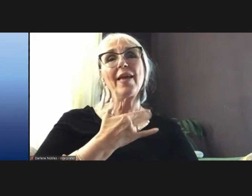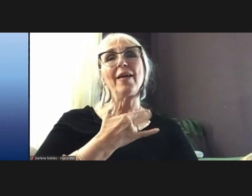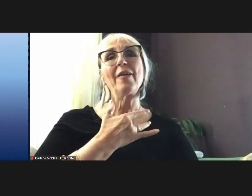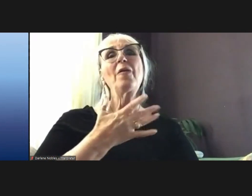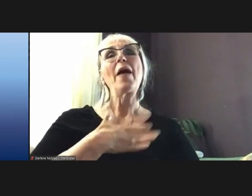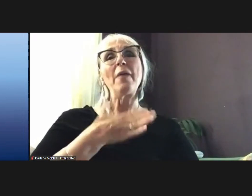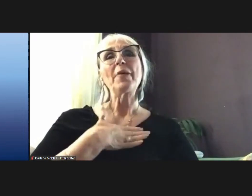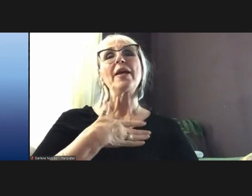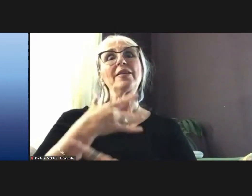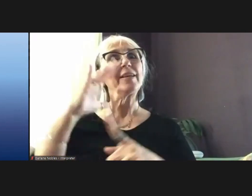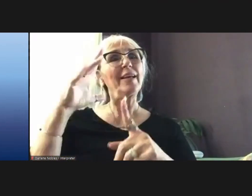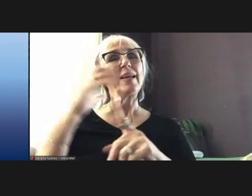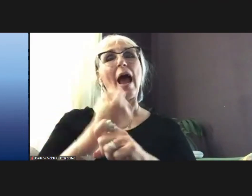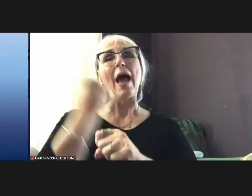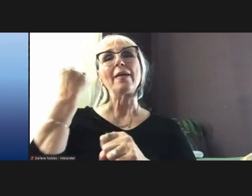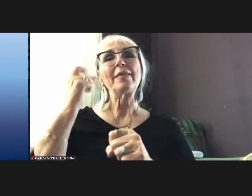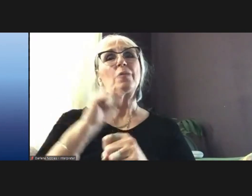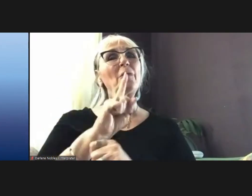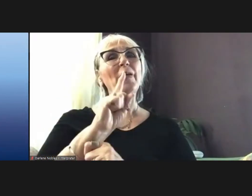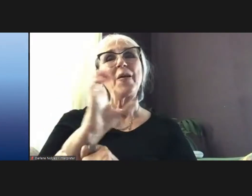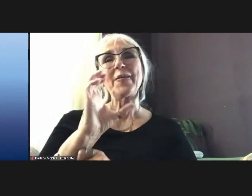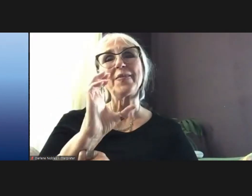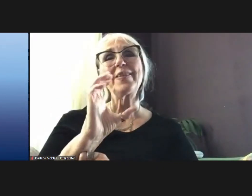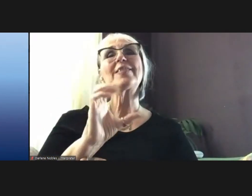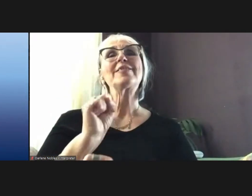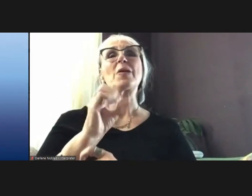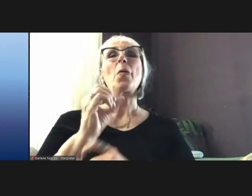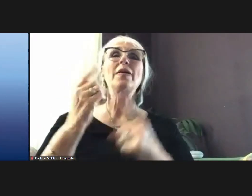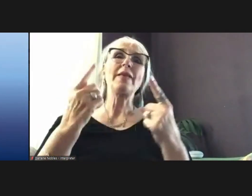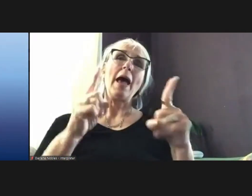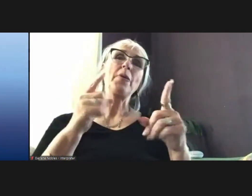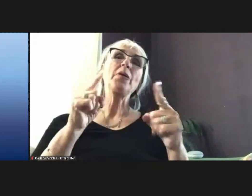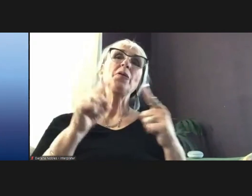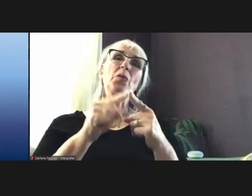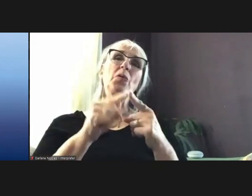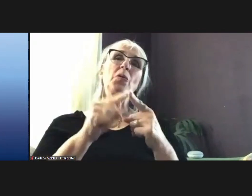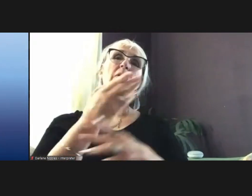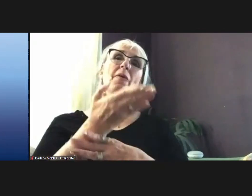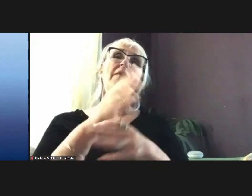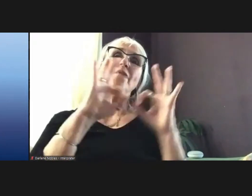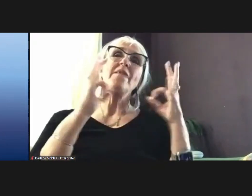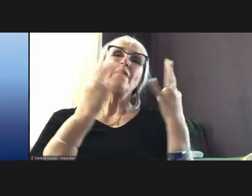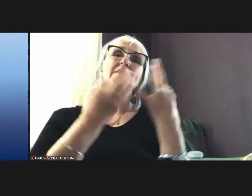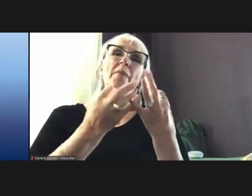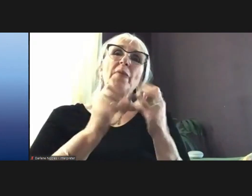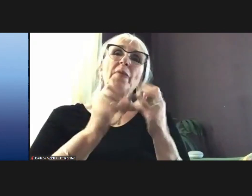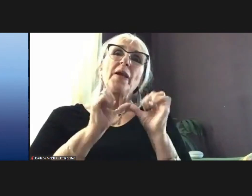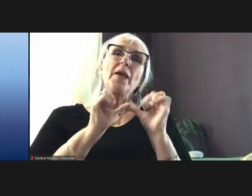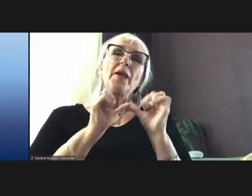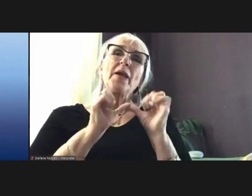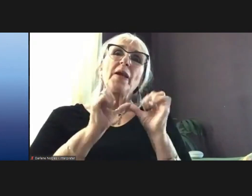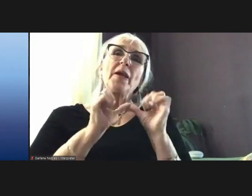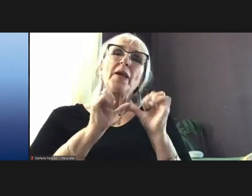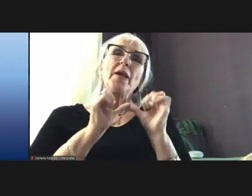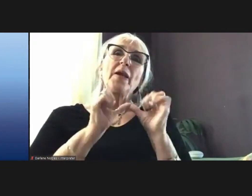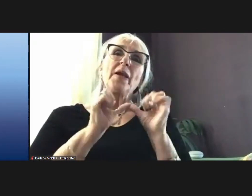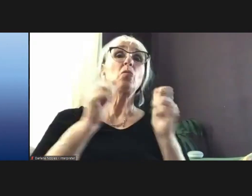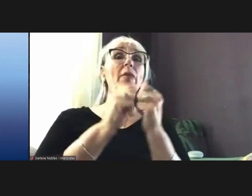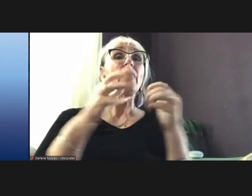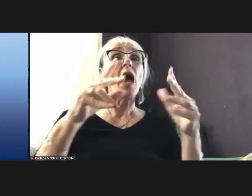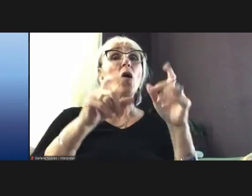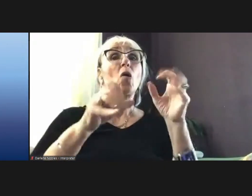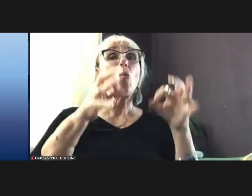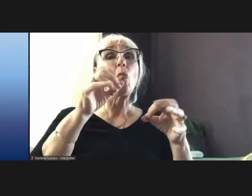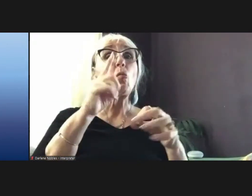milestone, but that has happened to the family. We keep that in our prayers, but today, if there are no questions from the court, I would move